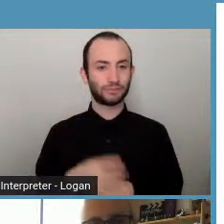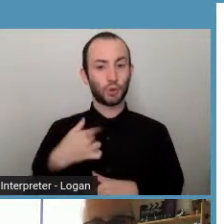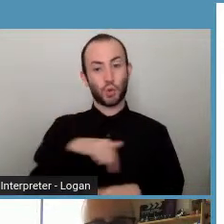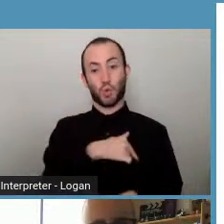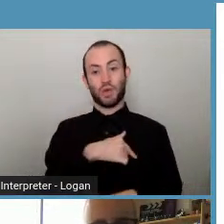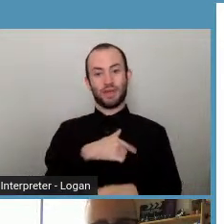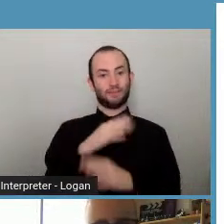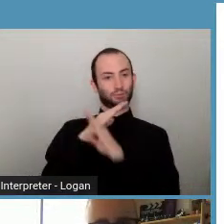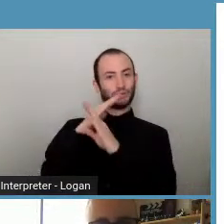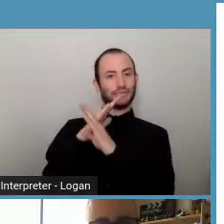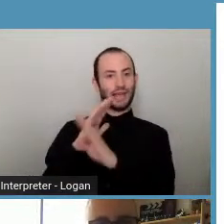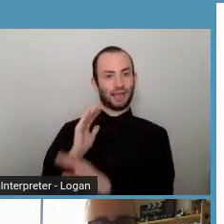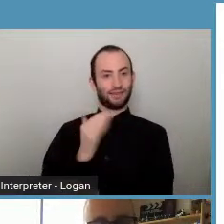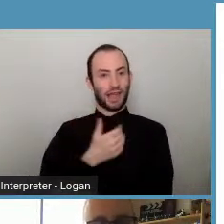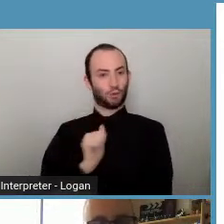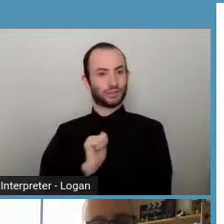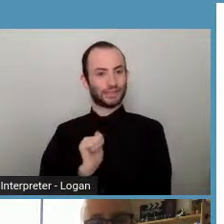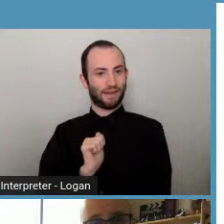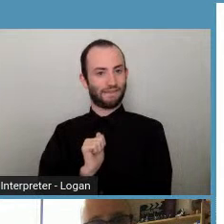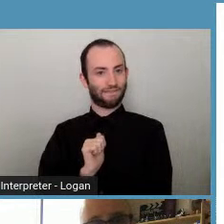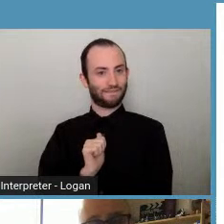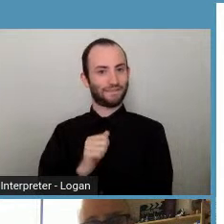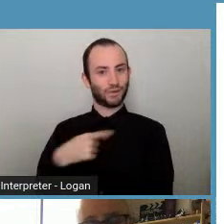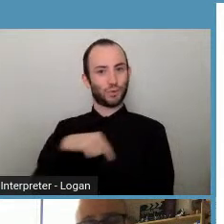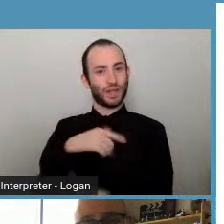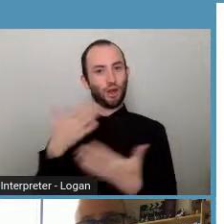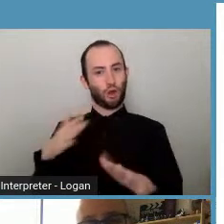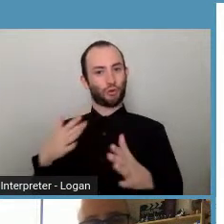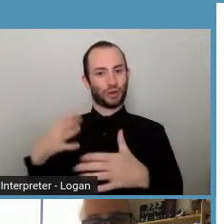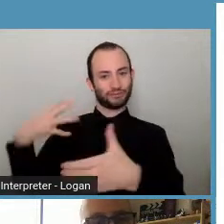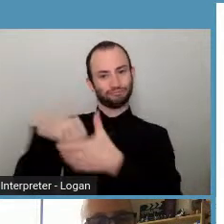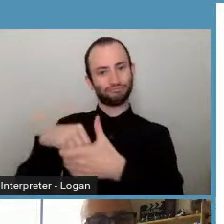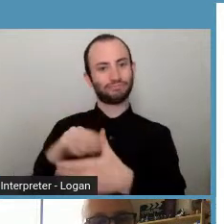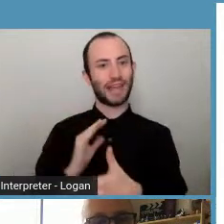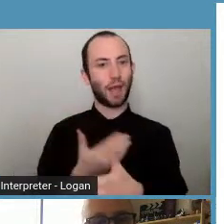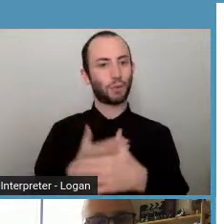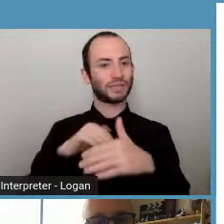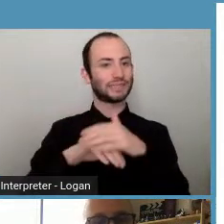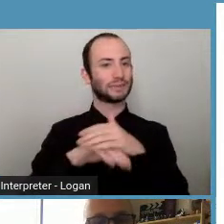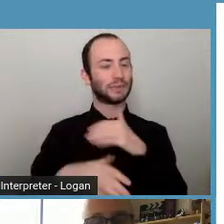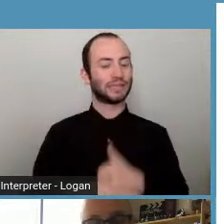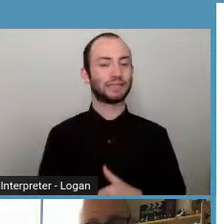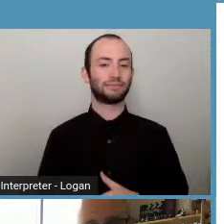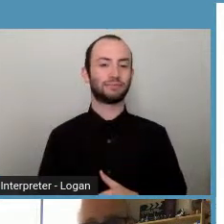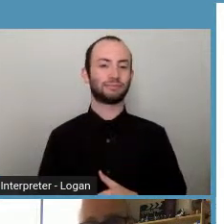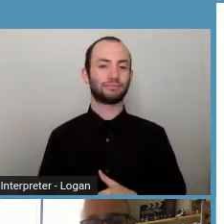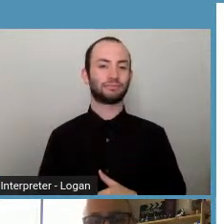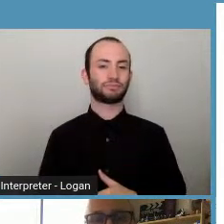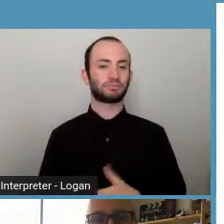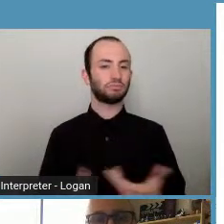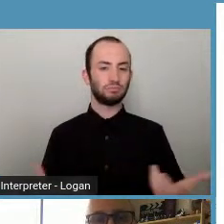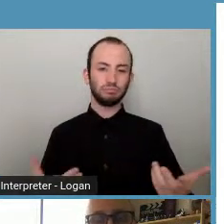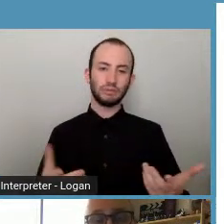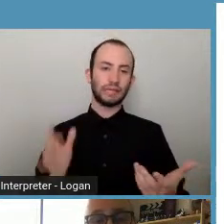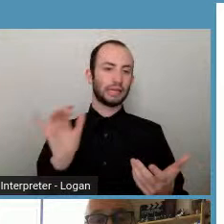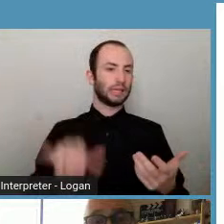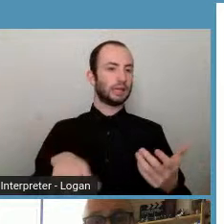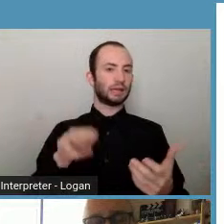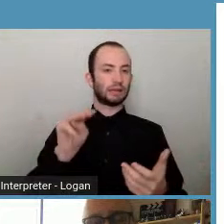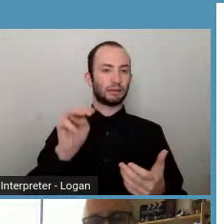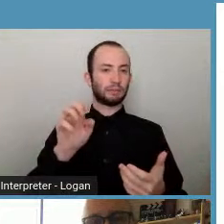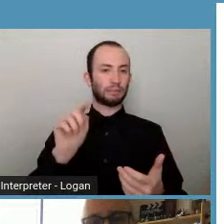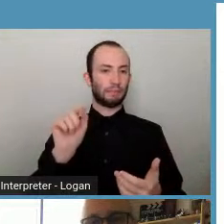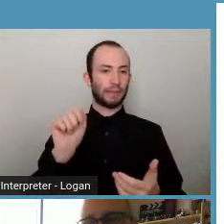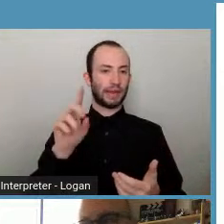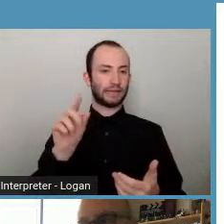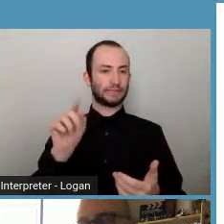we've surfaced those affordances. You can control the metadata in a lot of these cases, and so let's be aware that